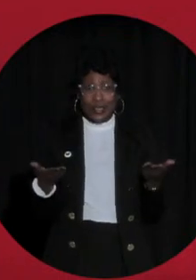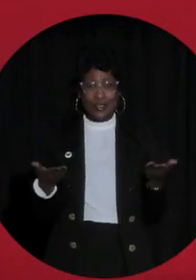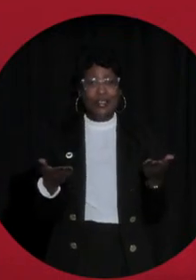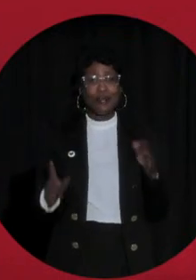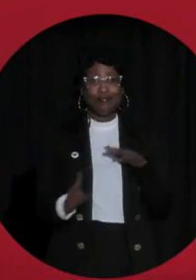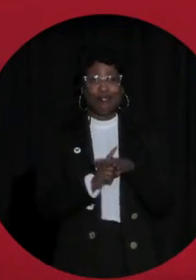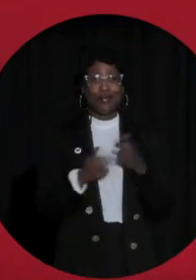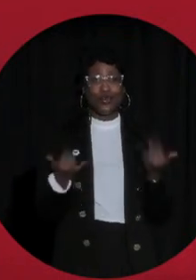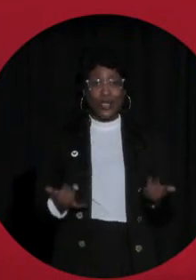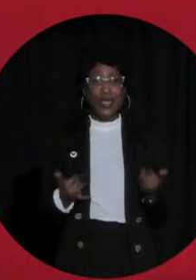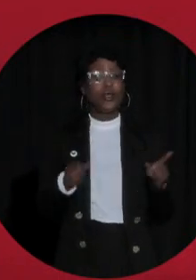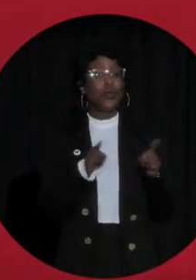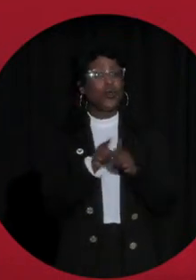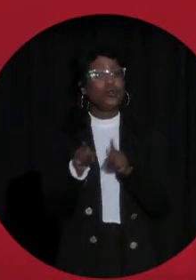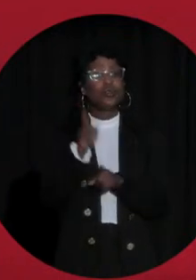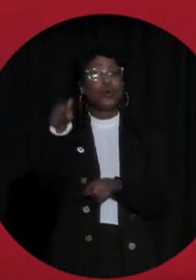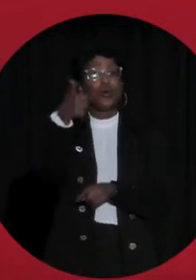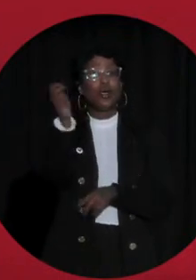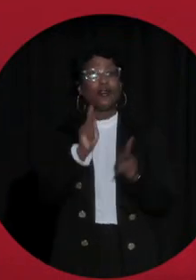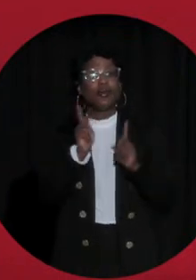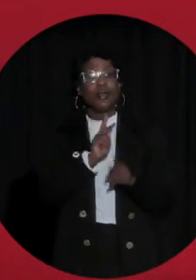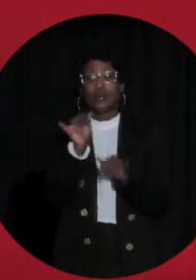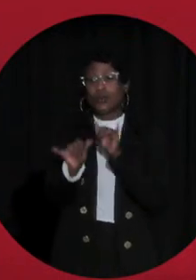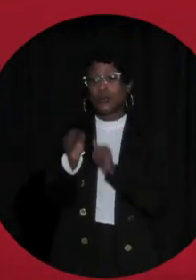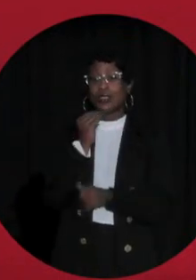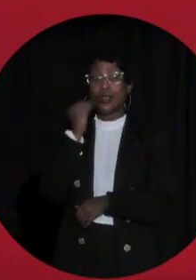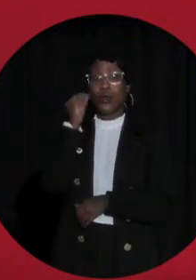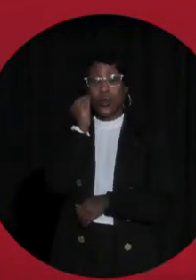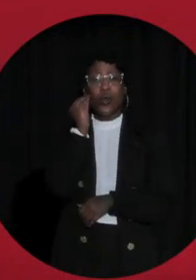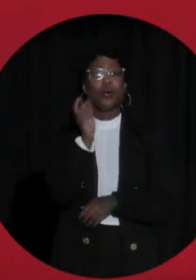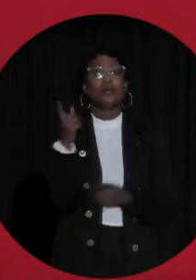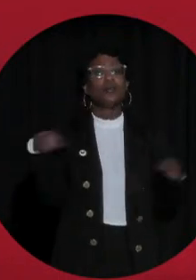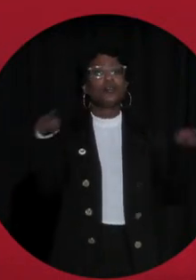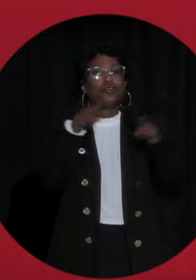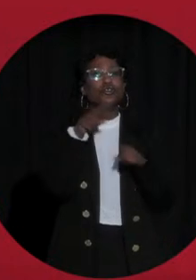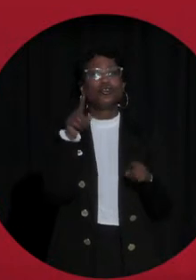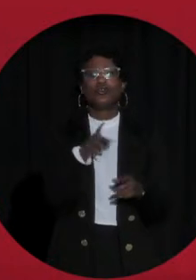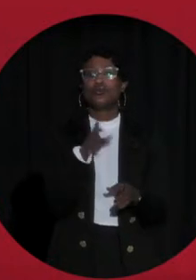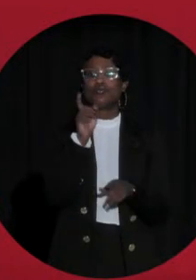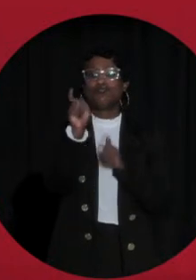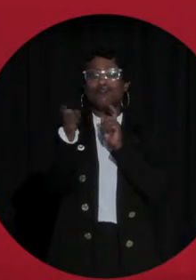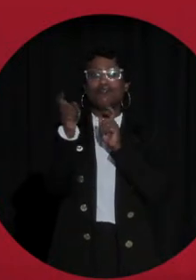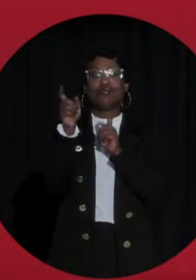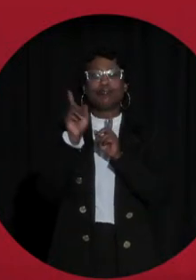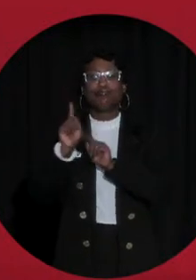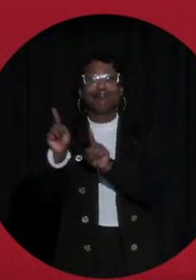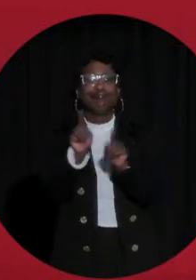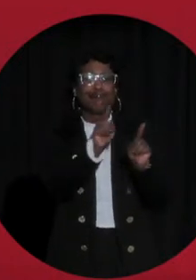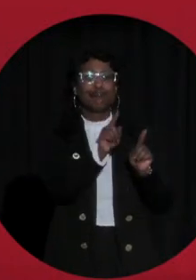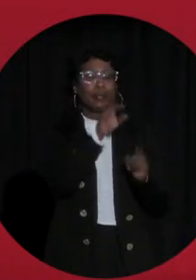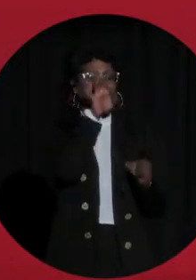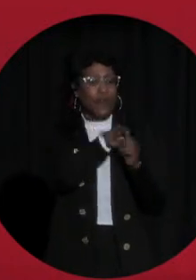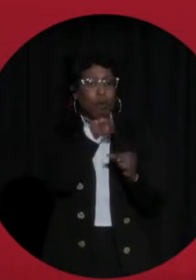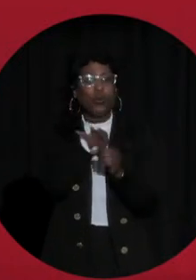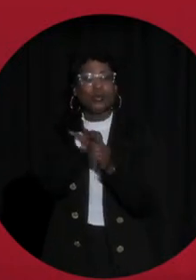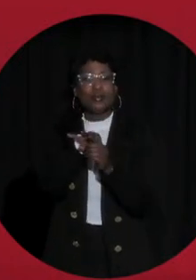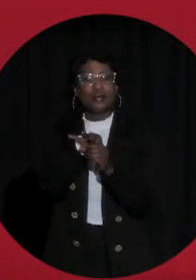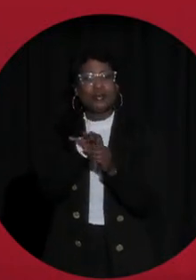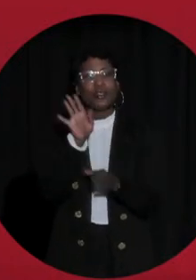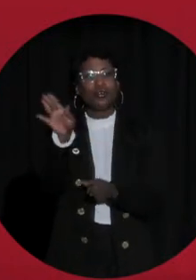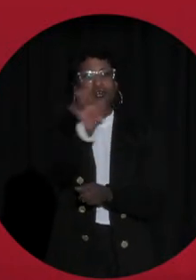for casting your vote of confidence in these highly esteemed individuals to lead based upon